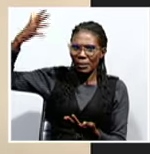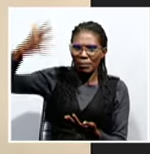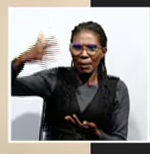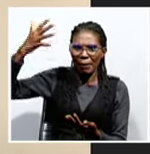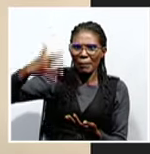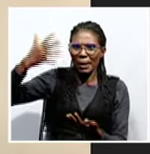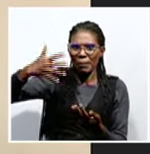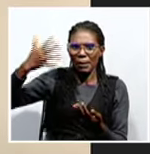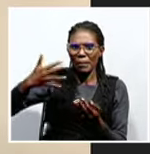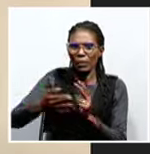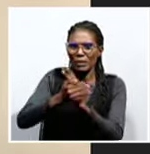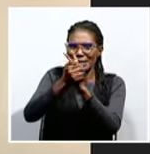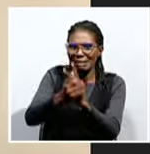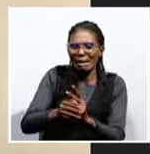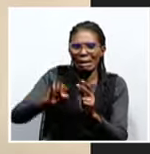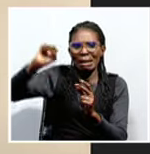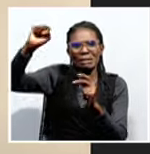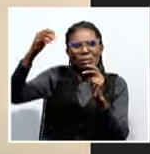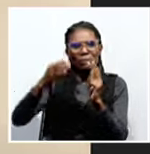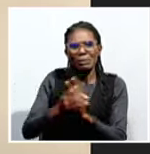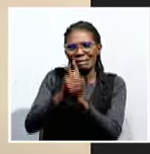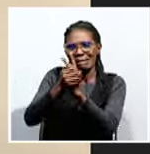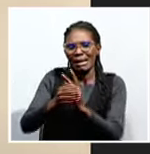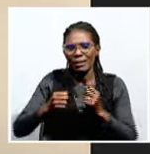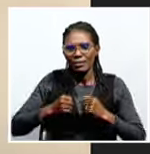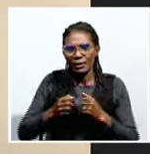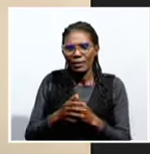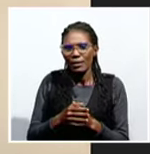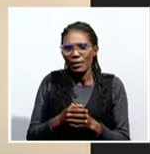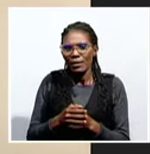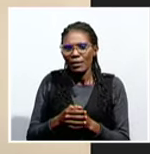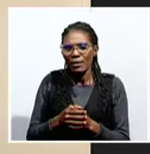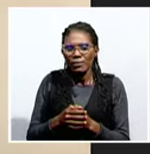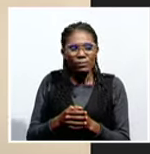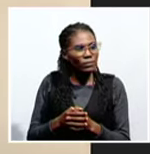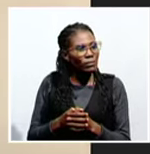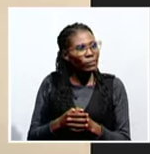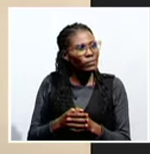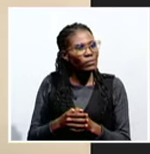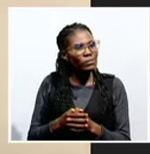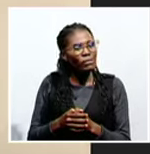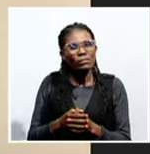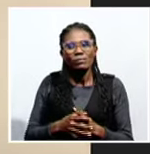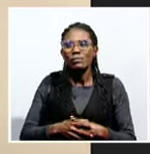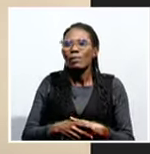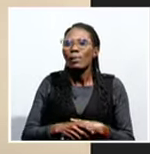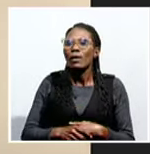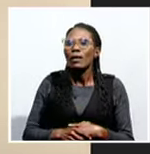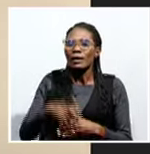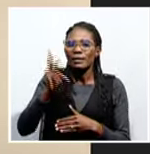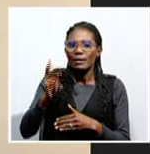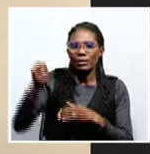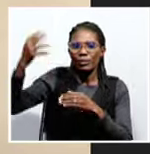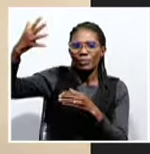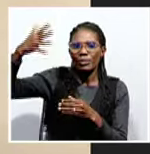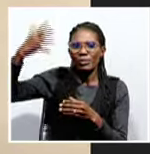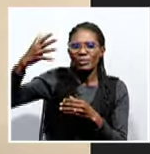my leaders, the SWAPO leaders, whom we saw revered, and speaking in front of